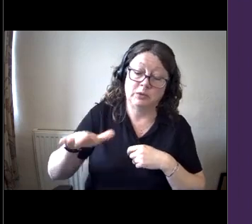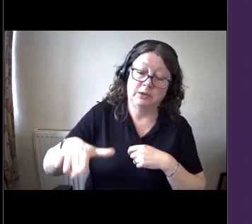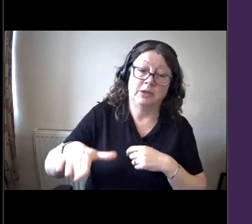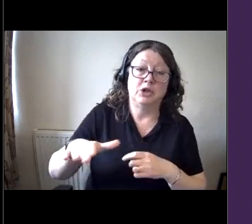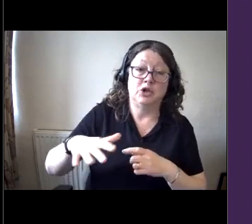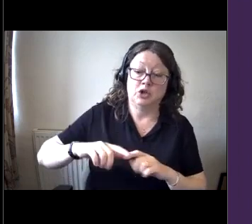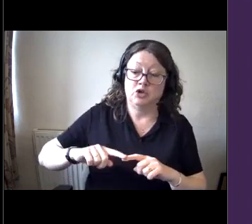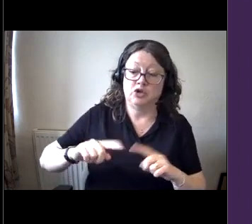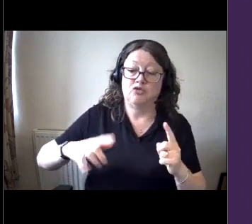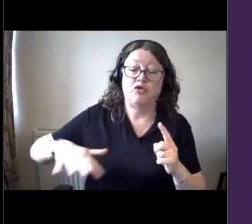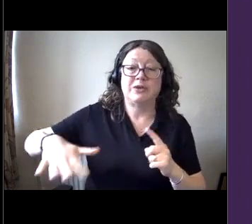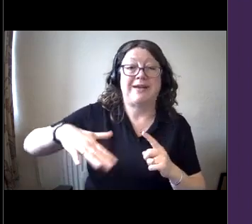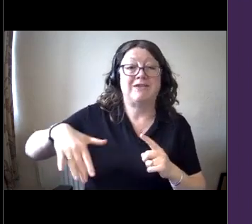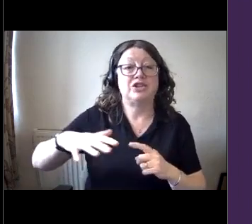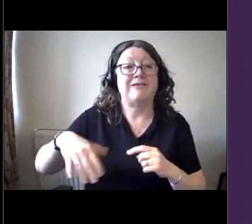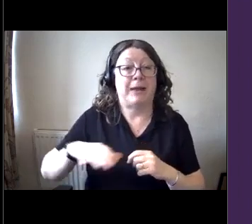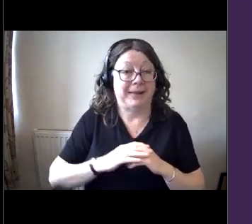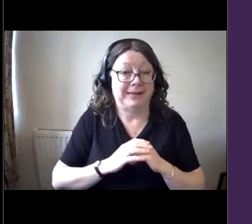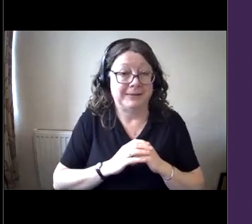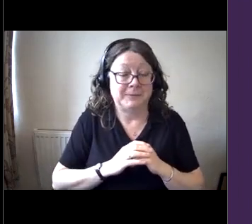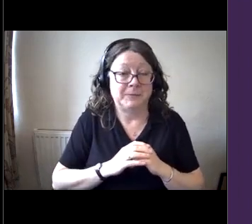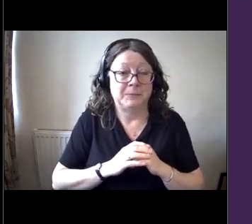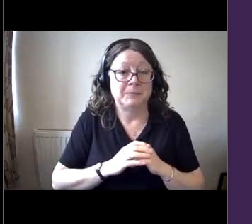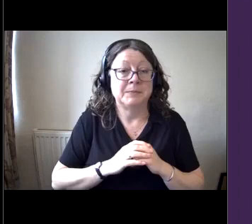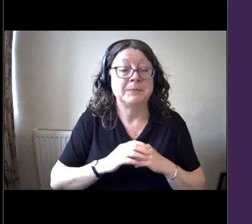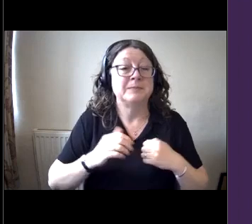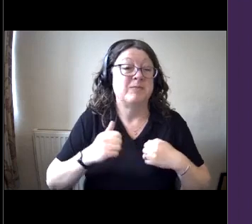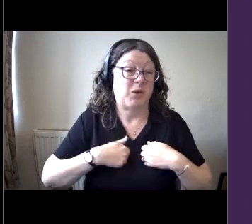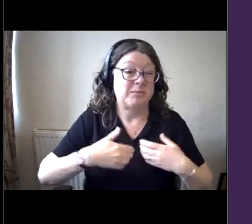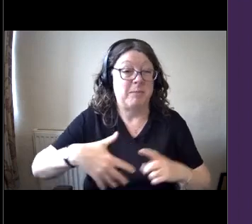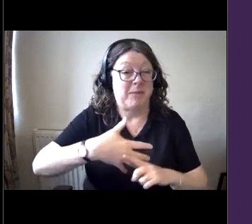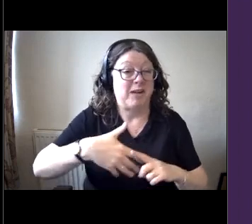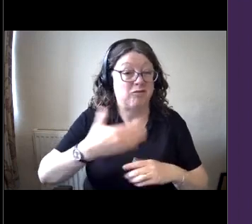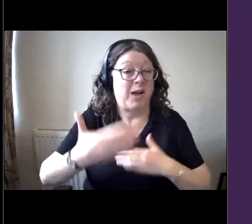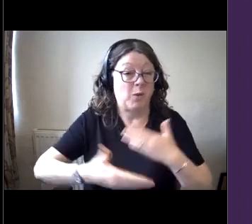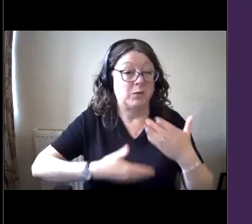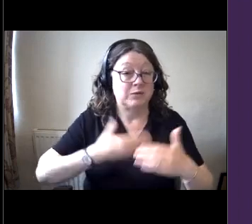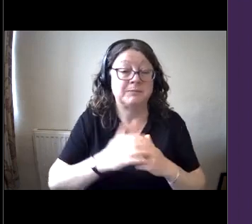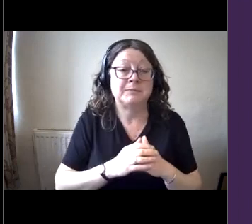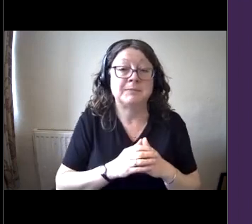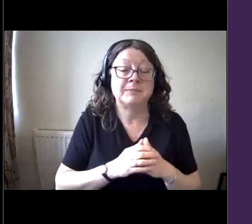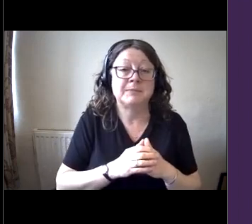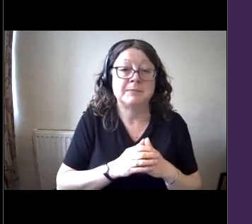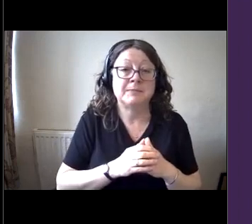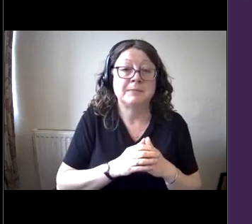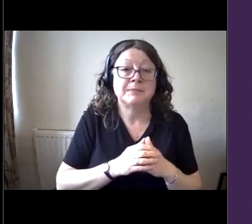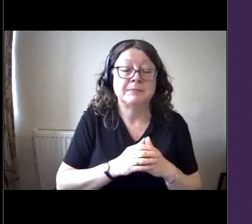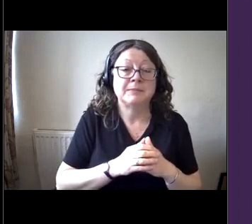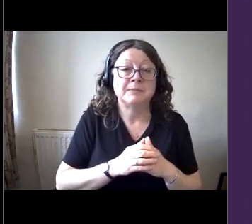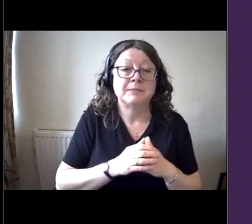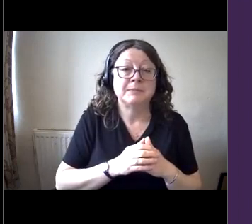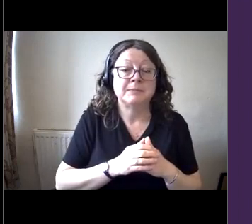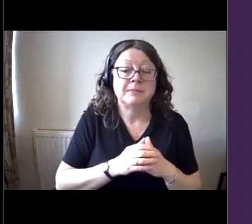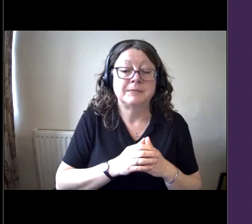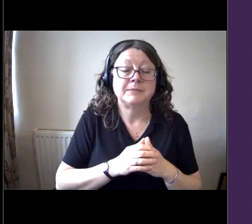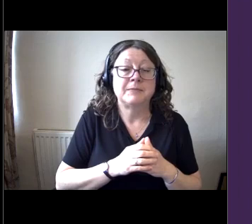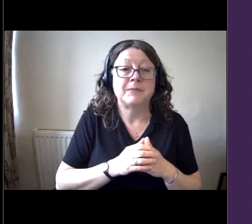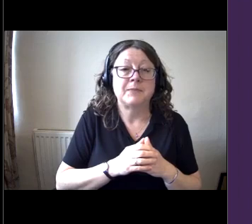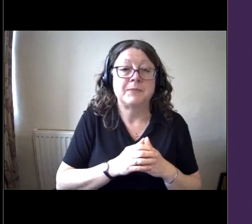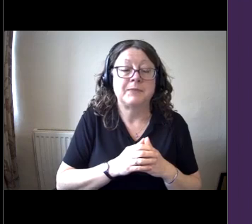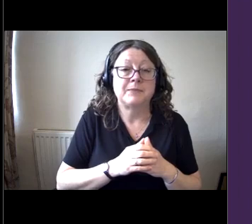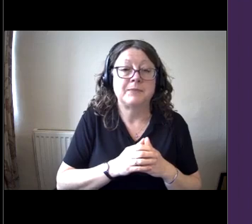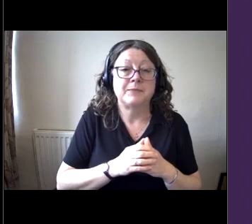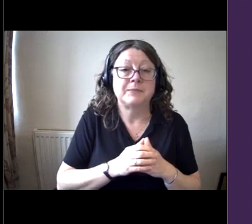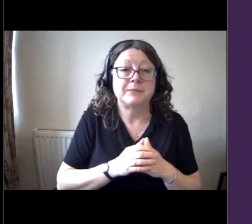in terms of my background. Let me just move my screen on. Oh, some problems. Here we